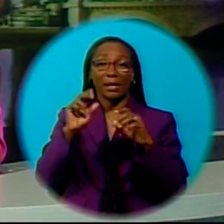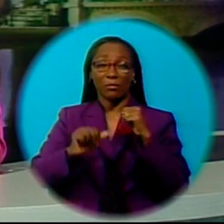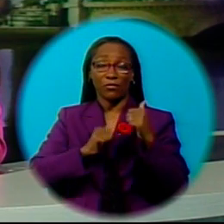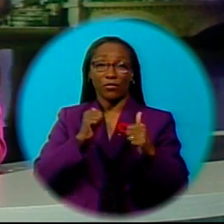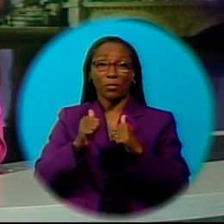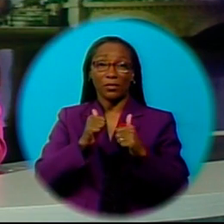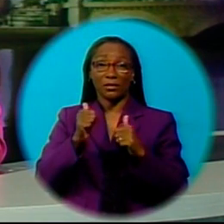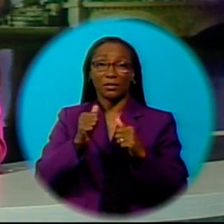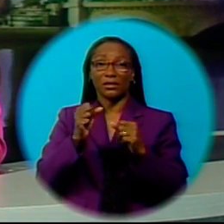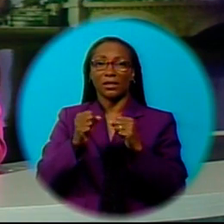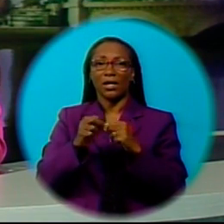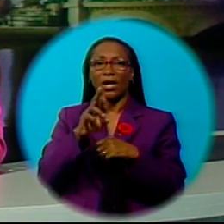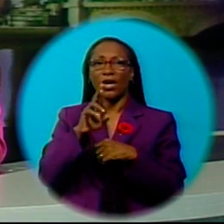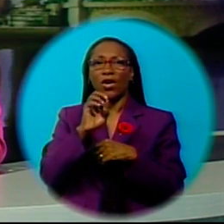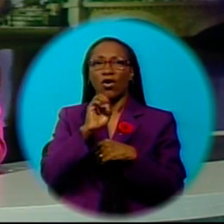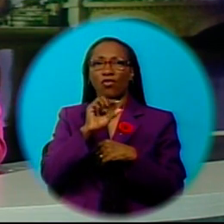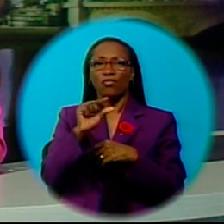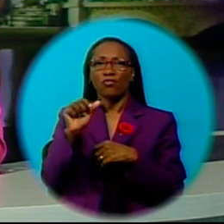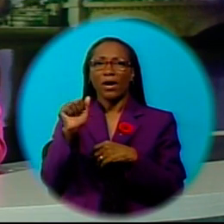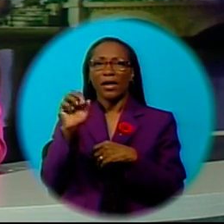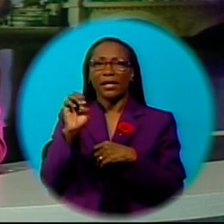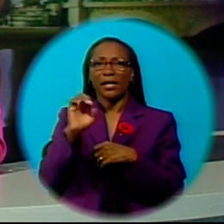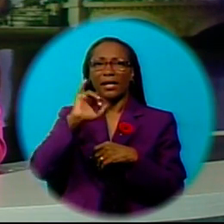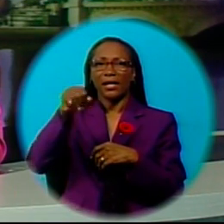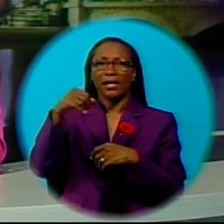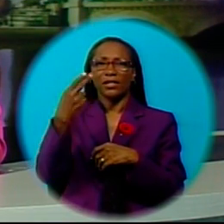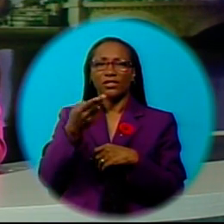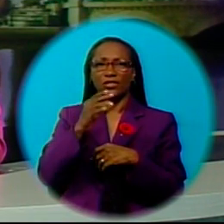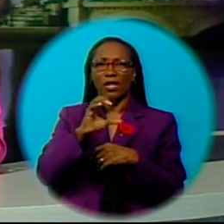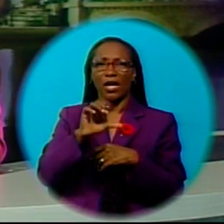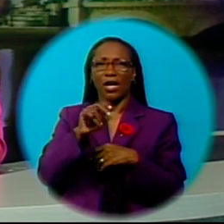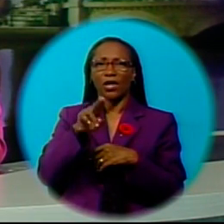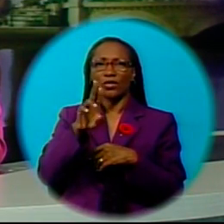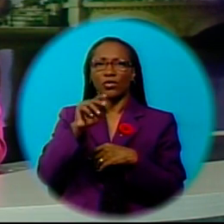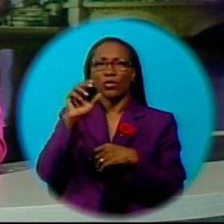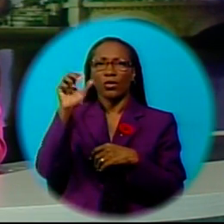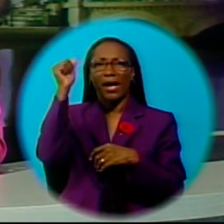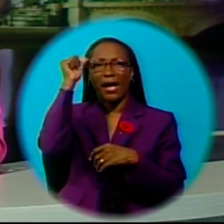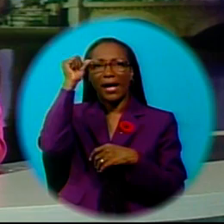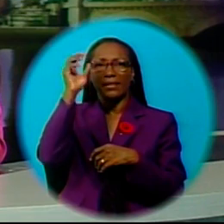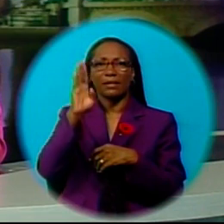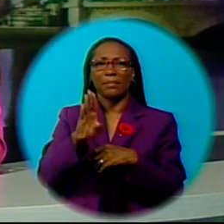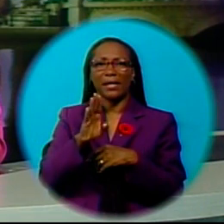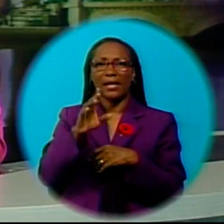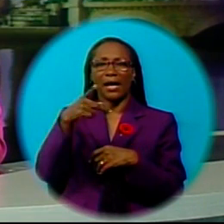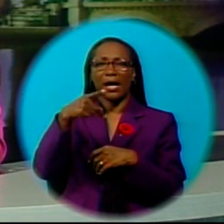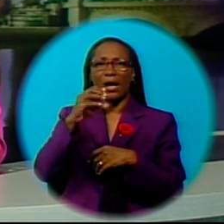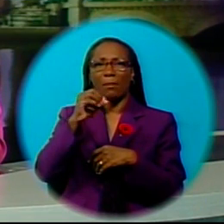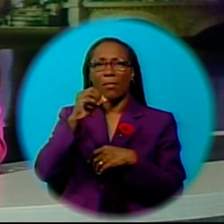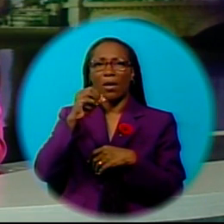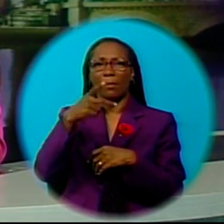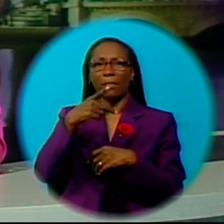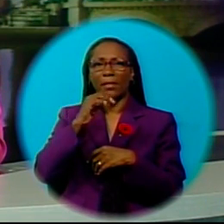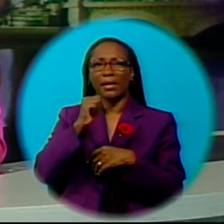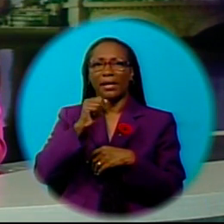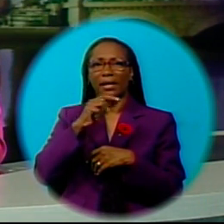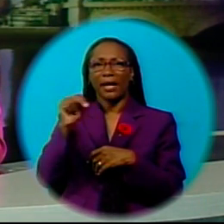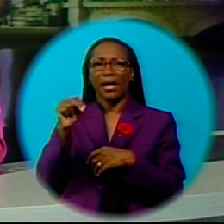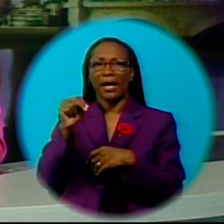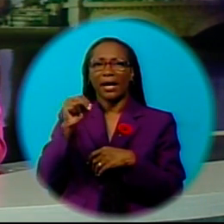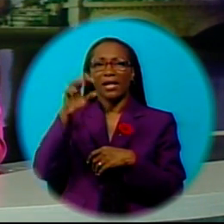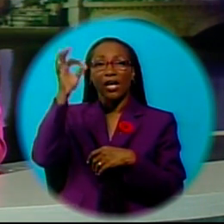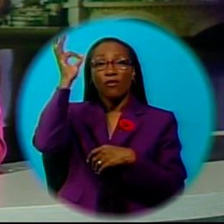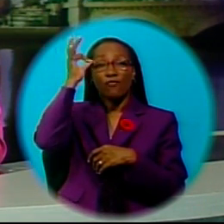number of reggae artists, including Jack Cure, Anthony B. and Pop Can. Director of Fast Entertainment, Freddie Hill, says the show would not